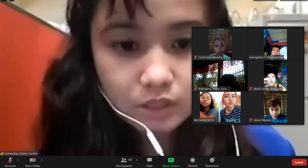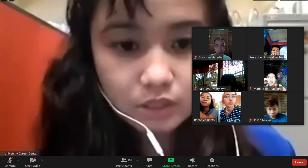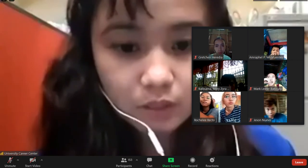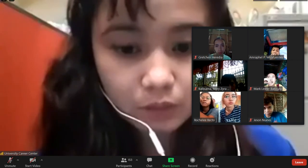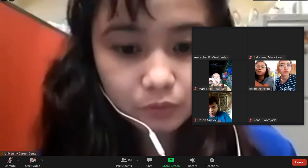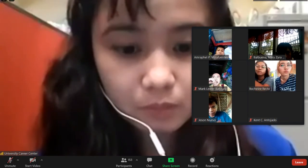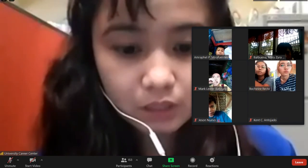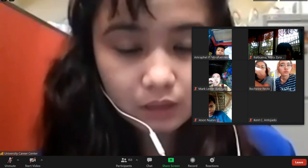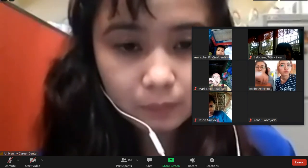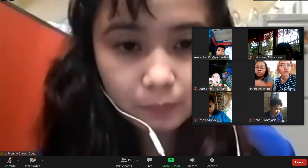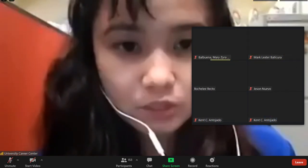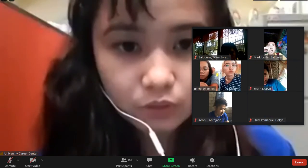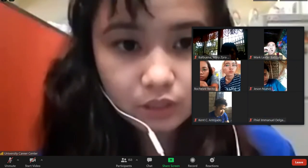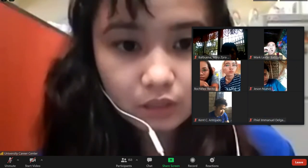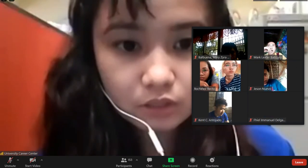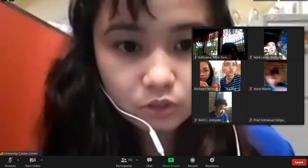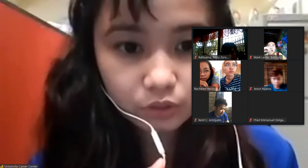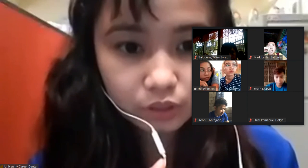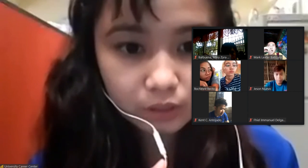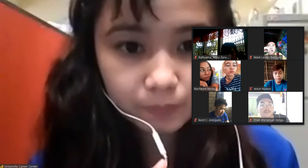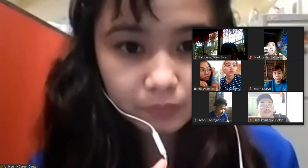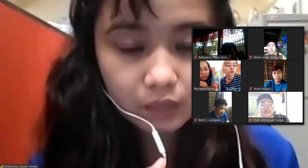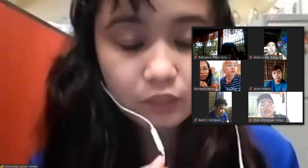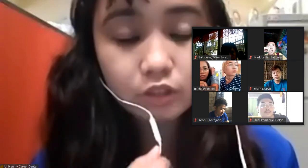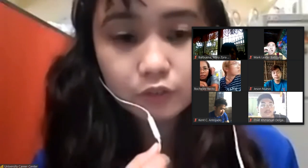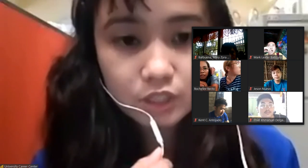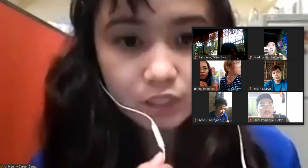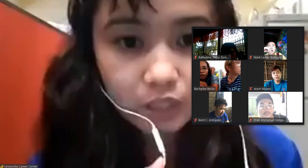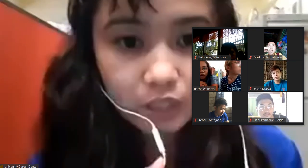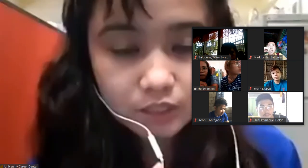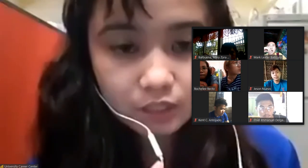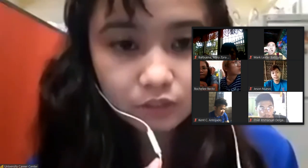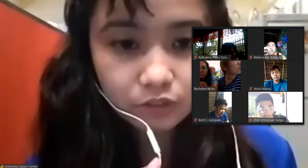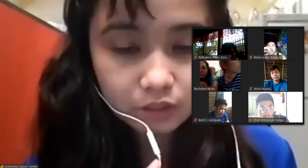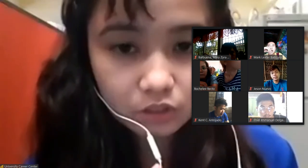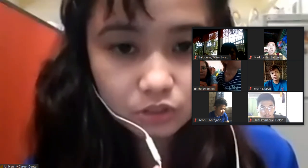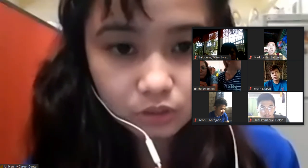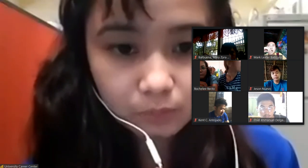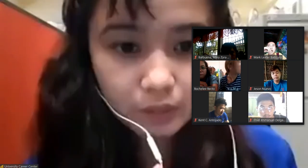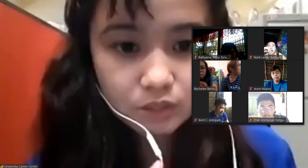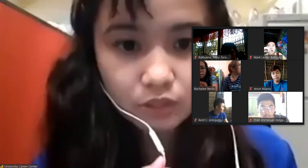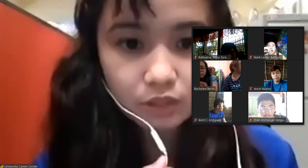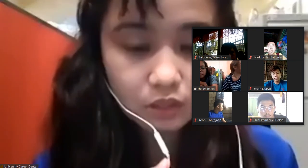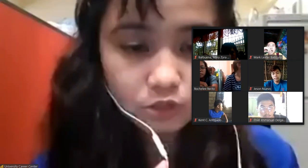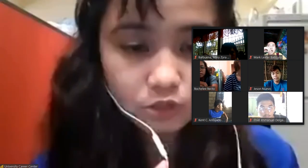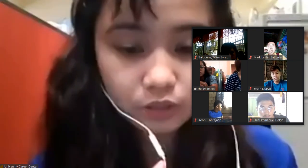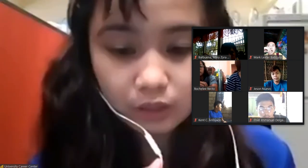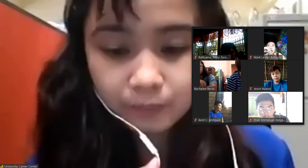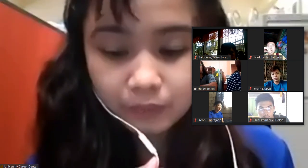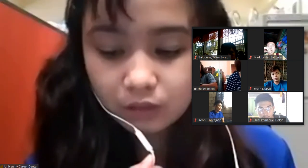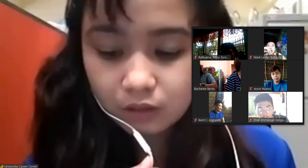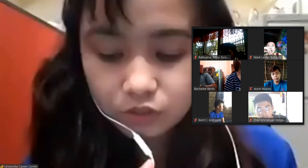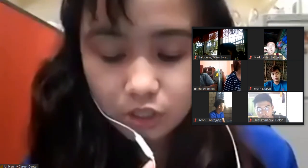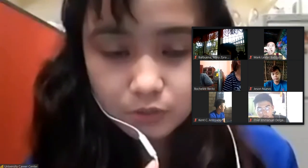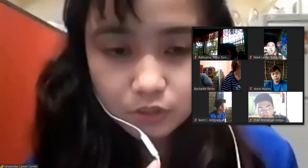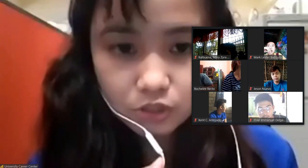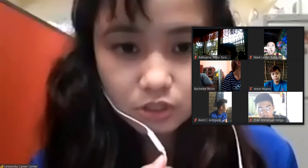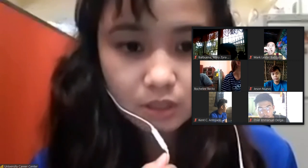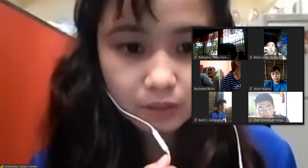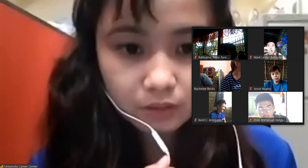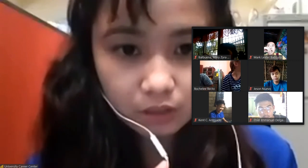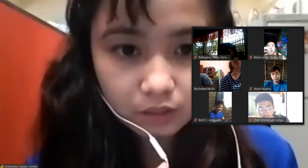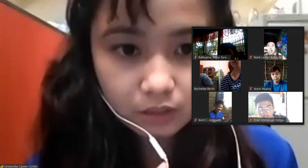seminar would be the best orientation, the university career center orientation, best orientation, job